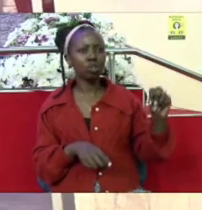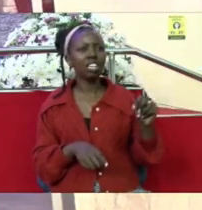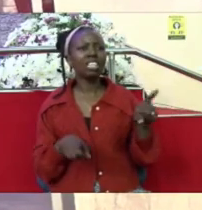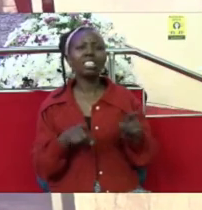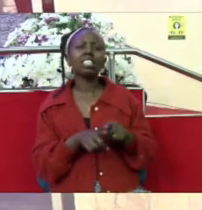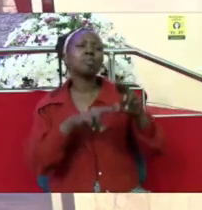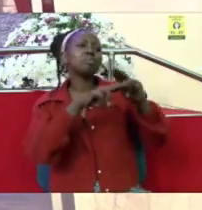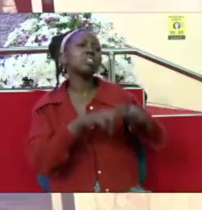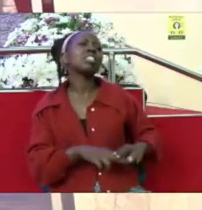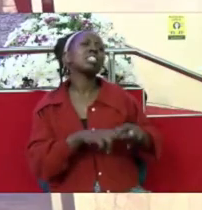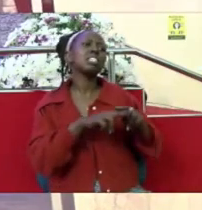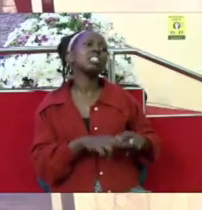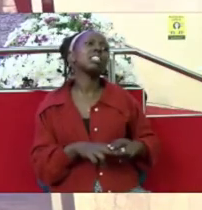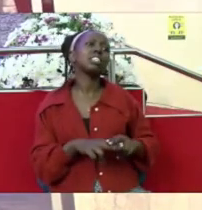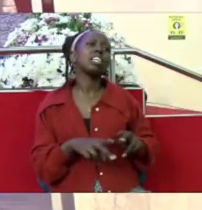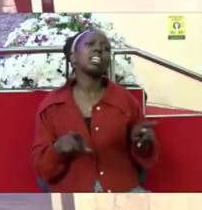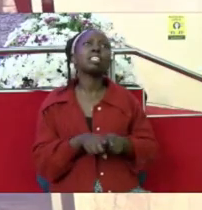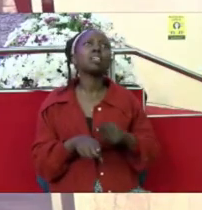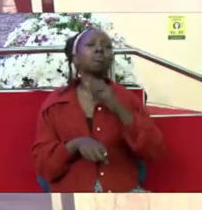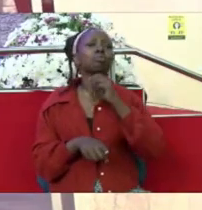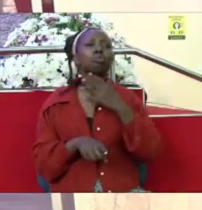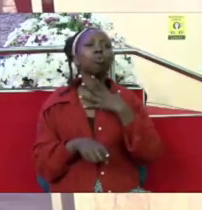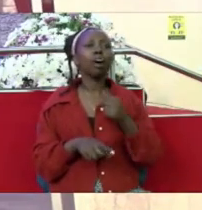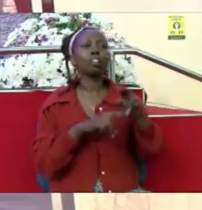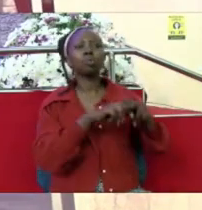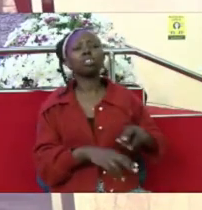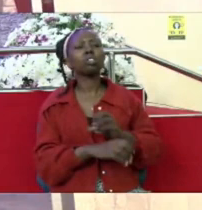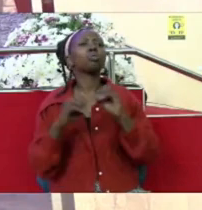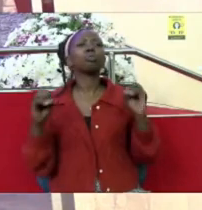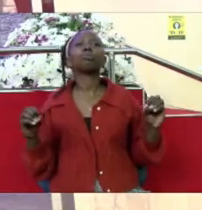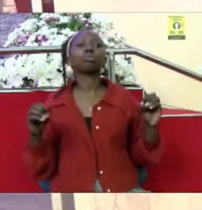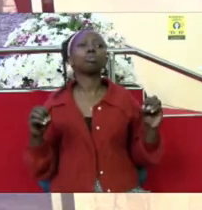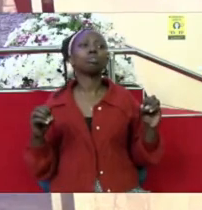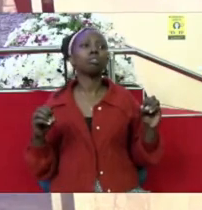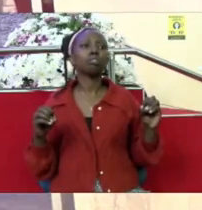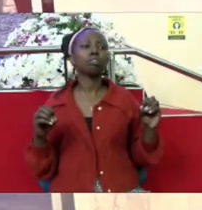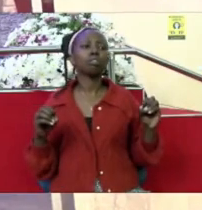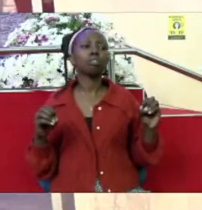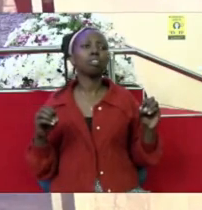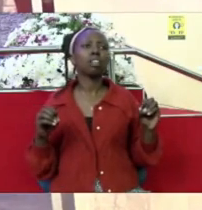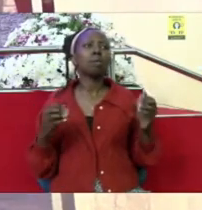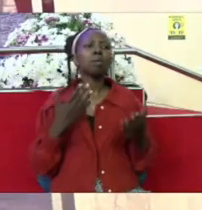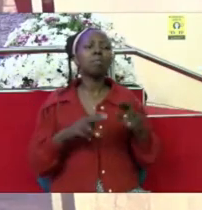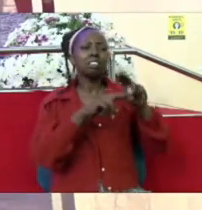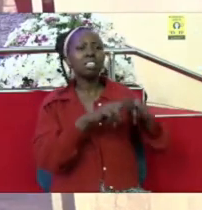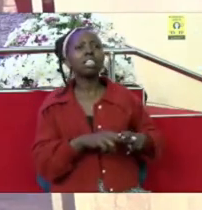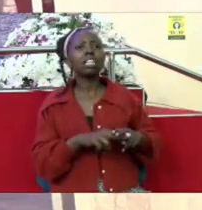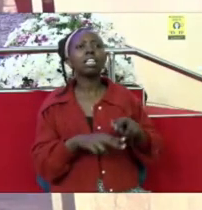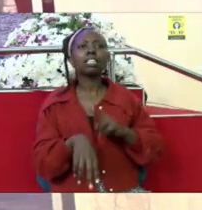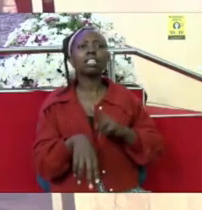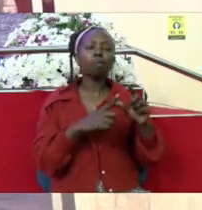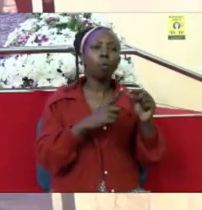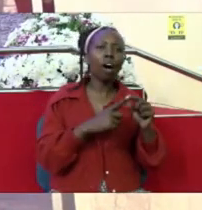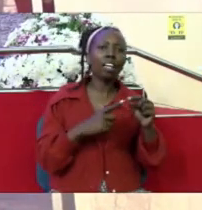utaki kukaa. When you are not supposed to sit. Ni kukaa. Just to sit. Hata wakati ushaguzwa. When you are touched. Ni kukaa.